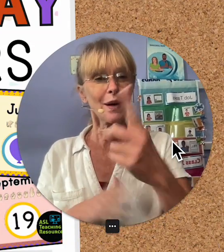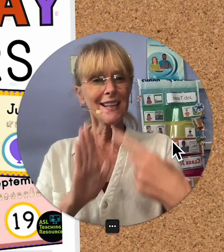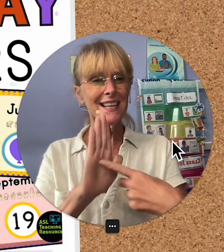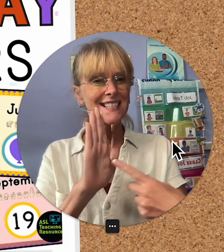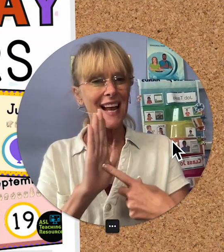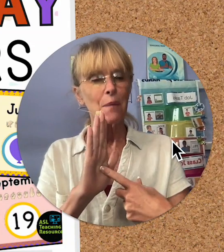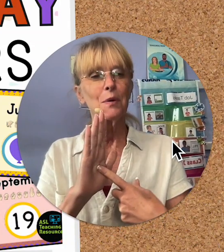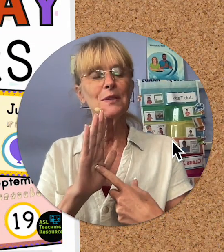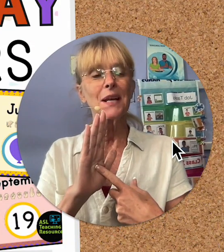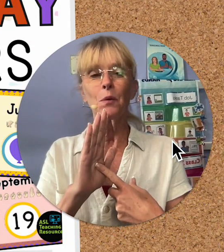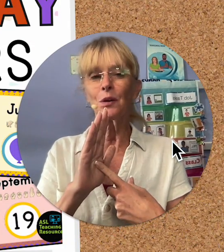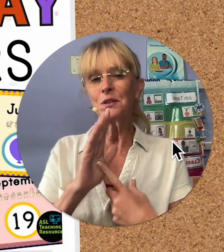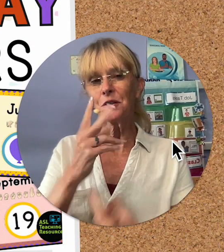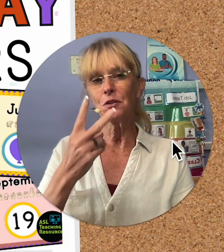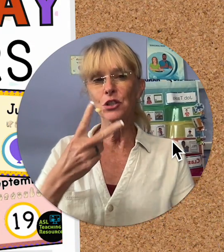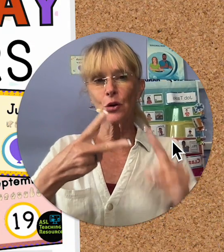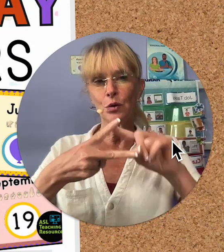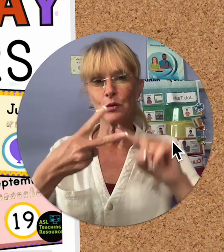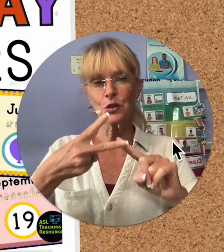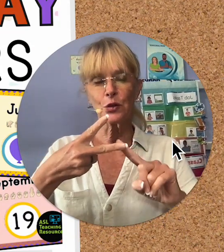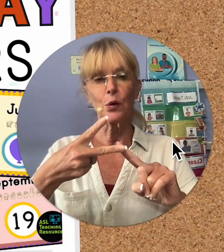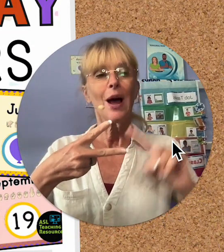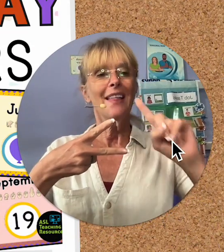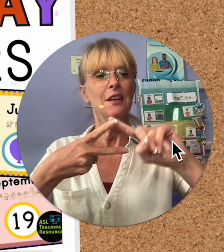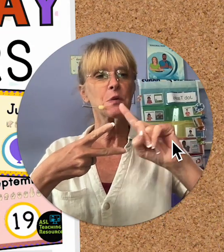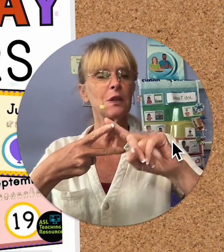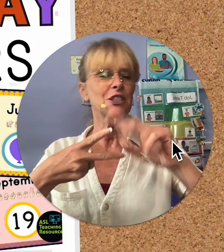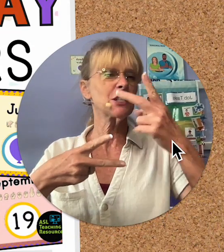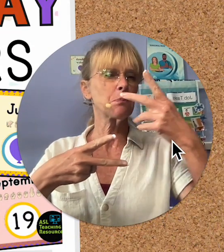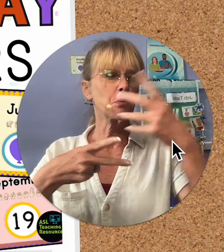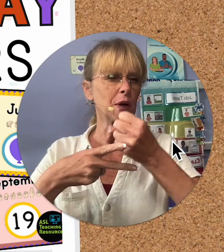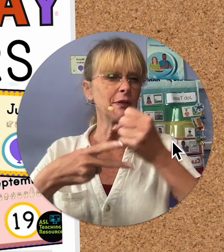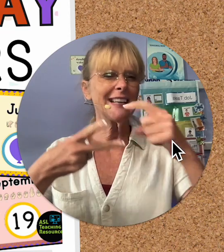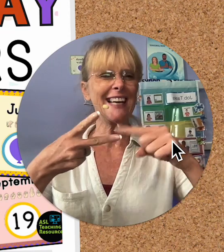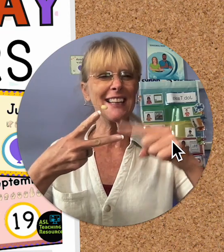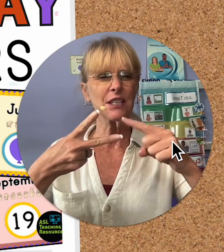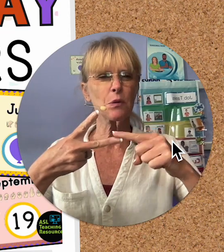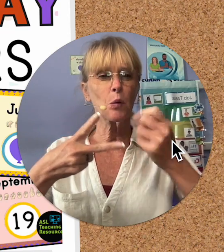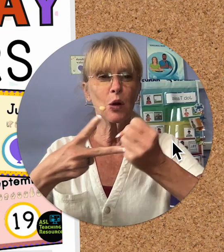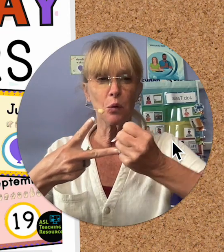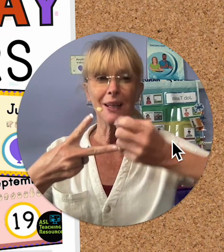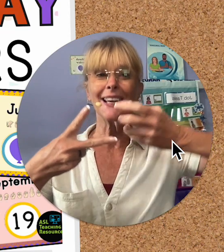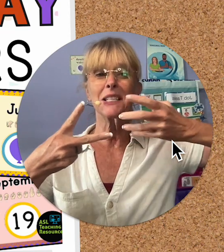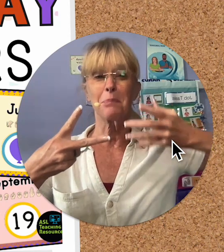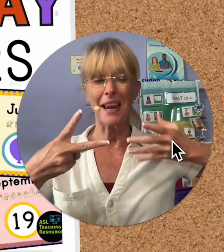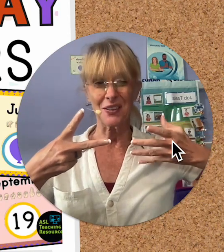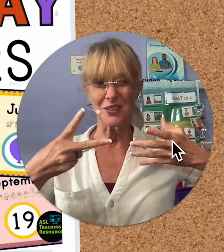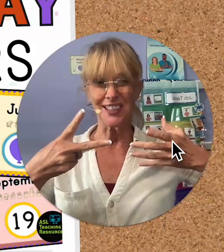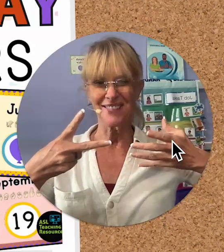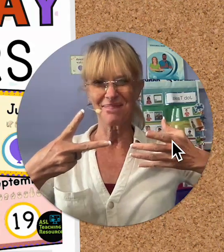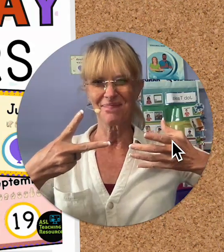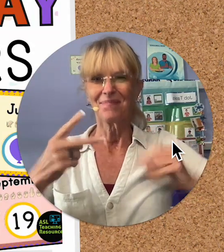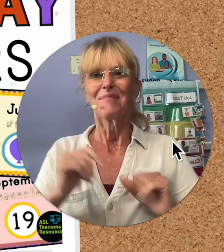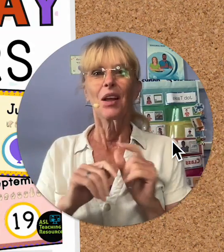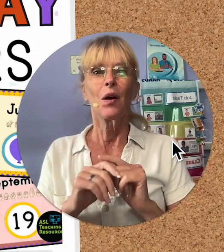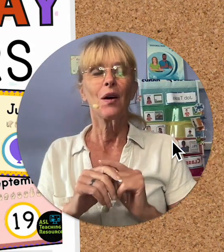So one of the examples, and we're going to show you two. This one just briefly, and this one we're going to really expand on